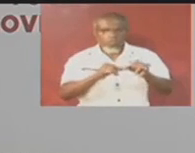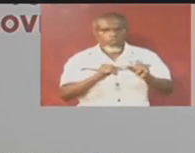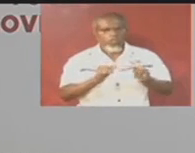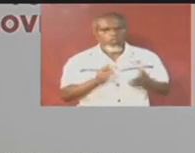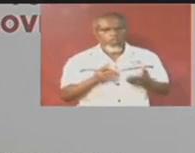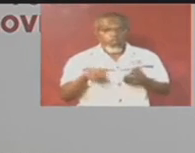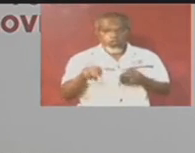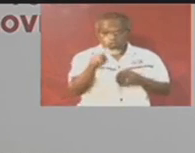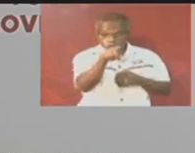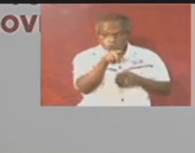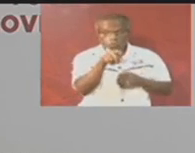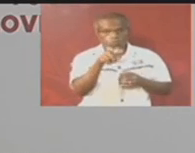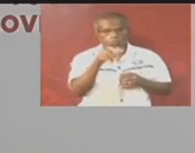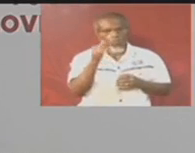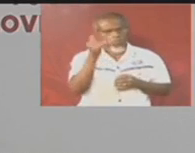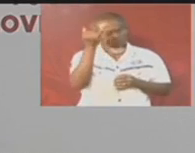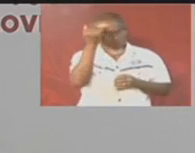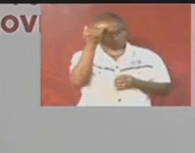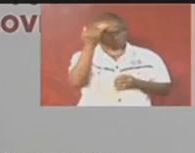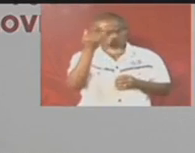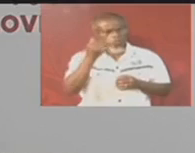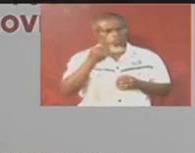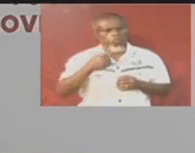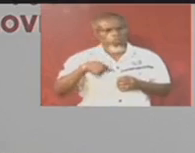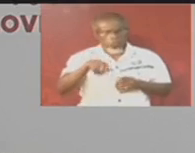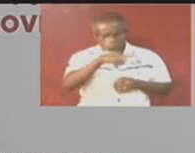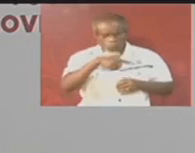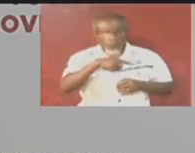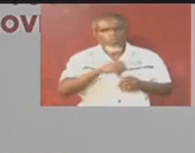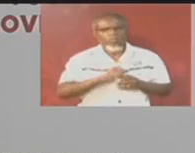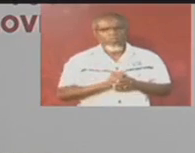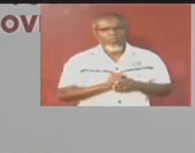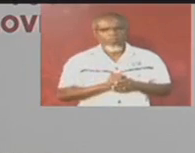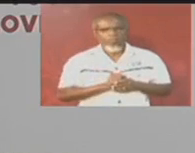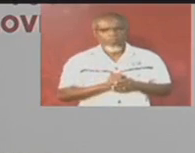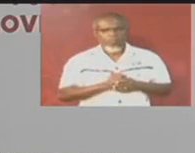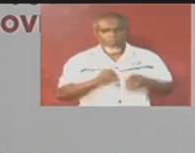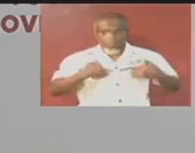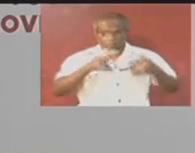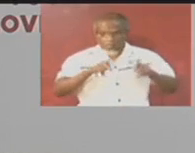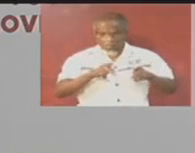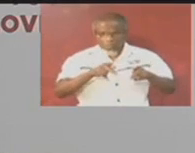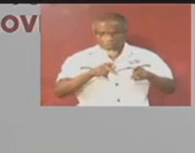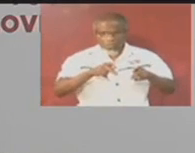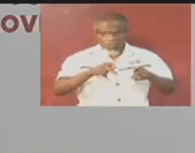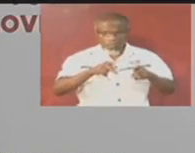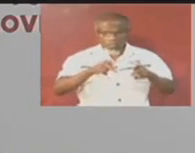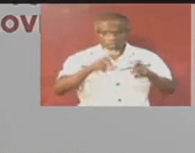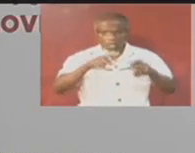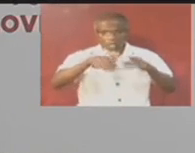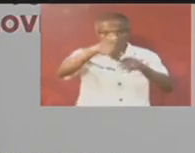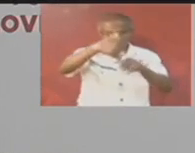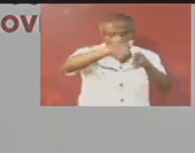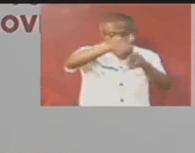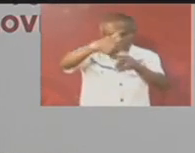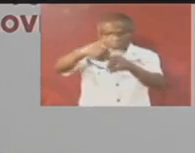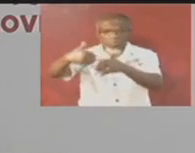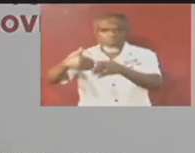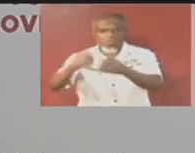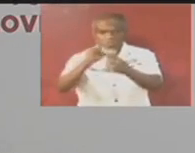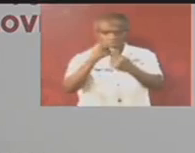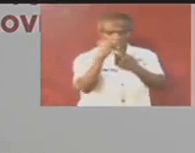ordinary human experience and observation that there are those in the society, in the world, who will